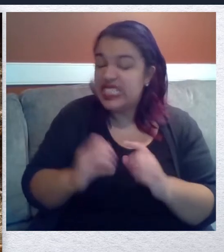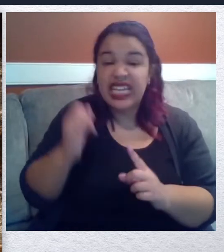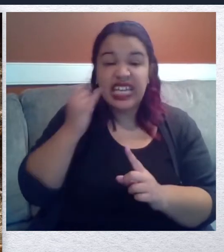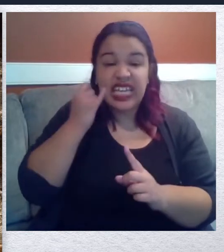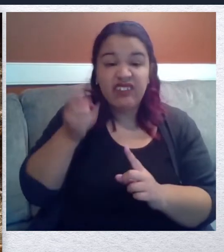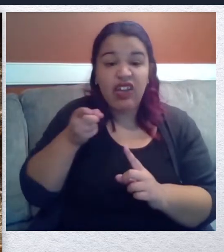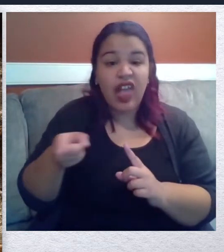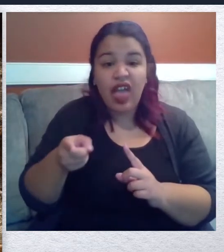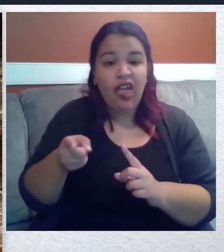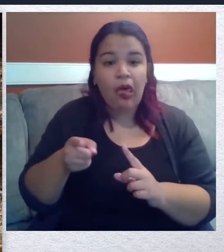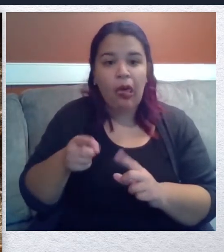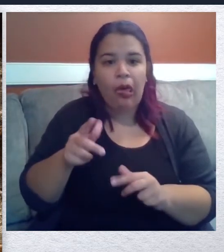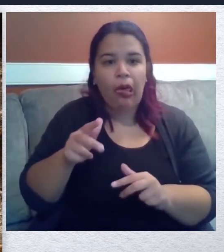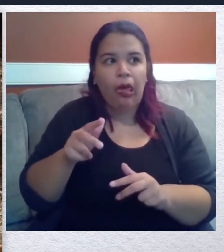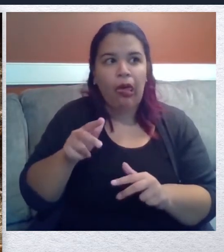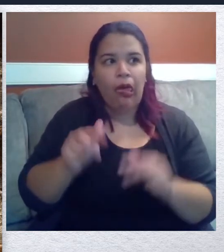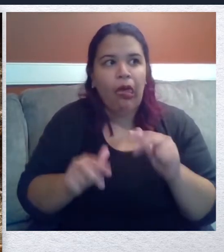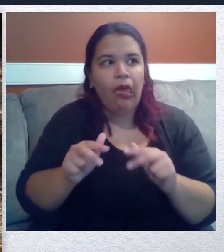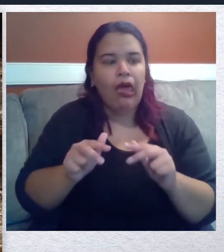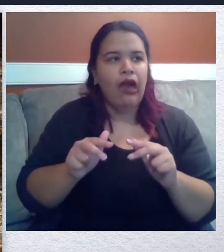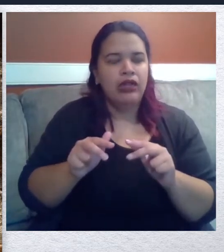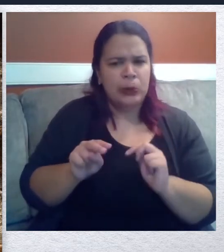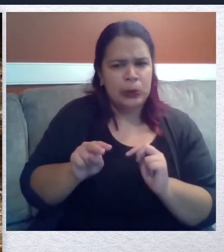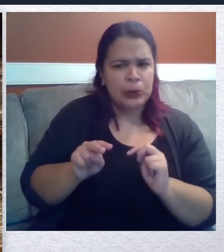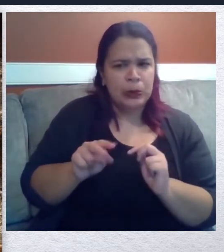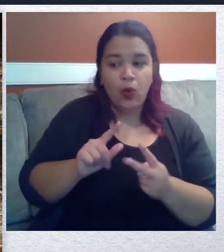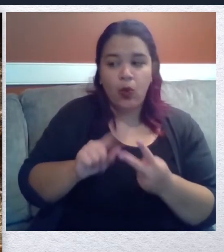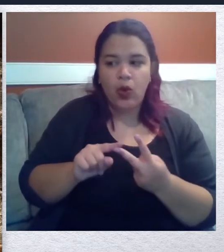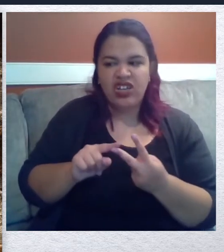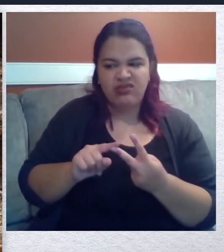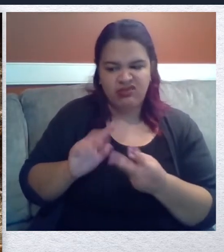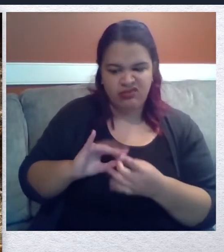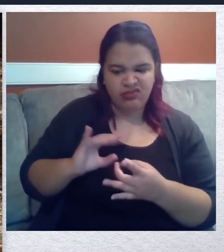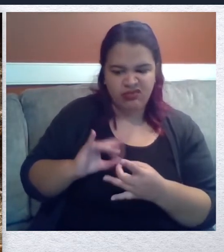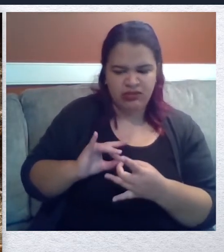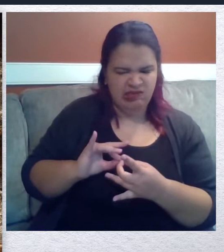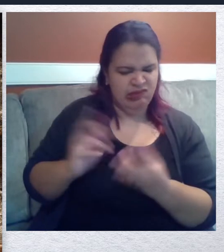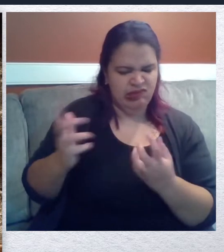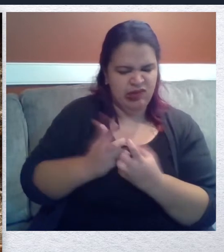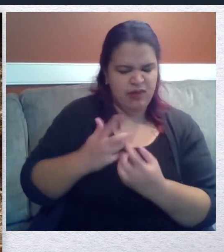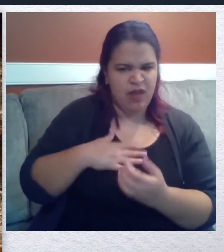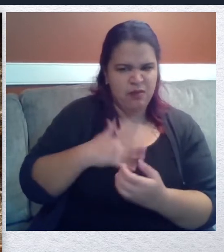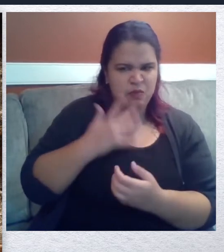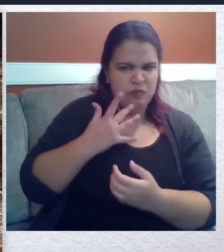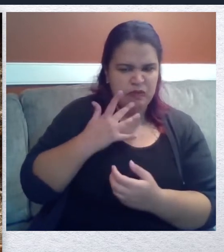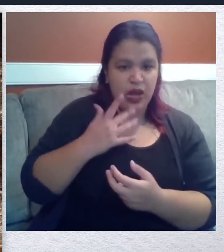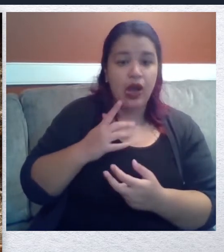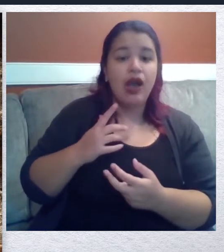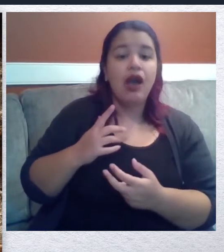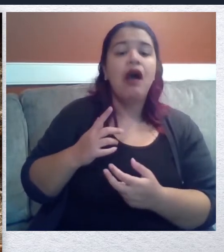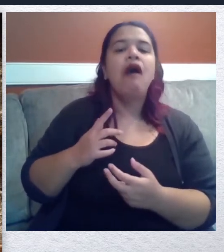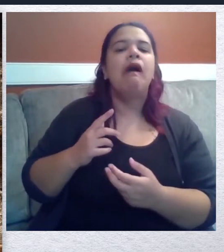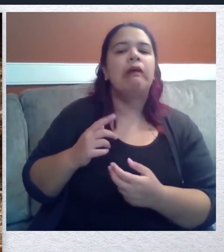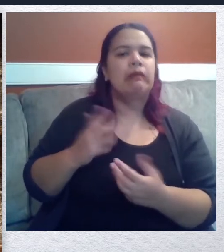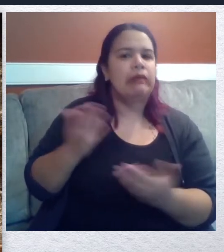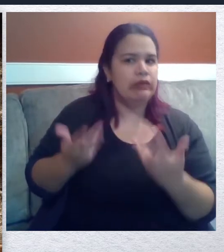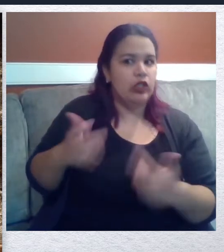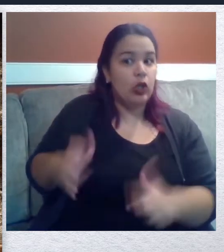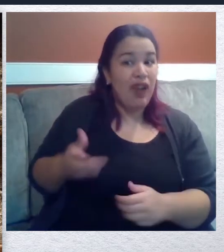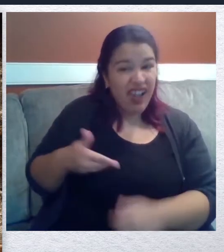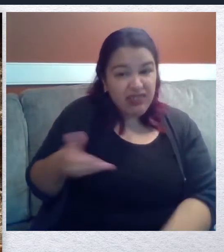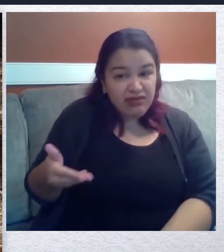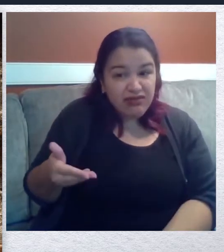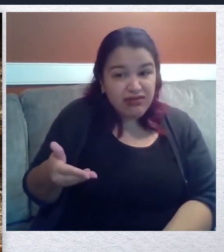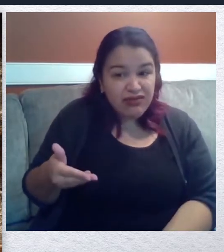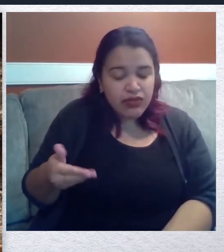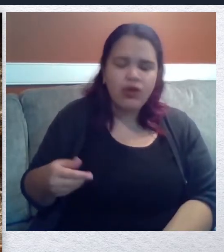to anticipate what an interviewer is going to ask. How should a candidate prepare for questions like that? You